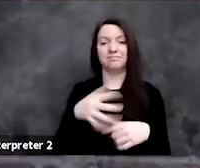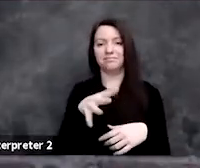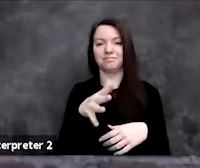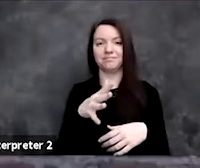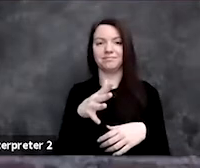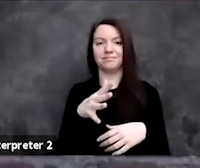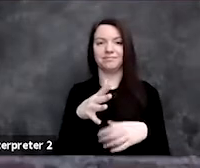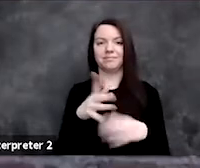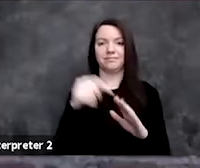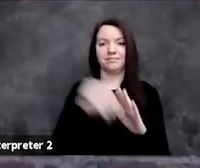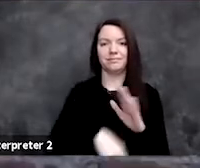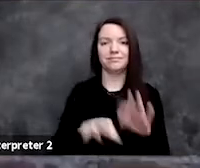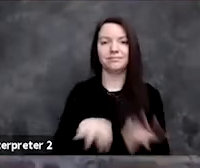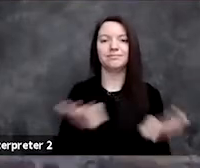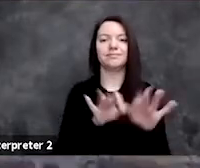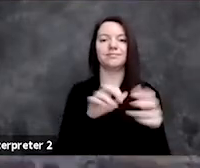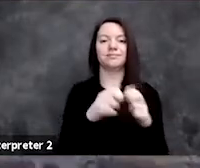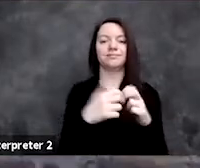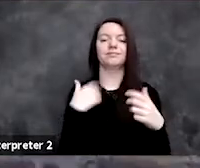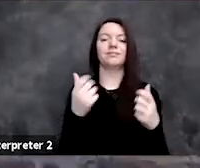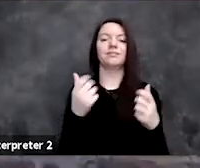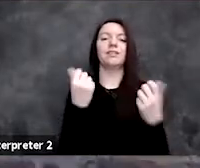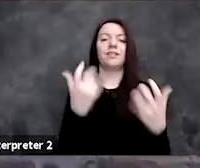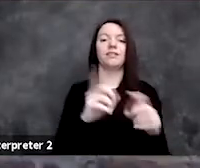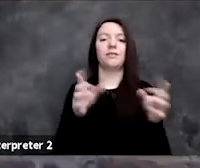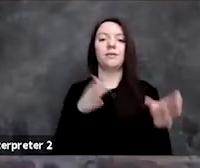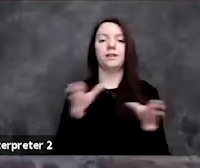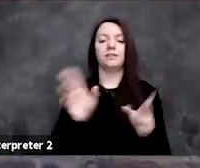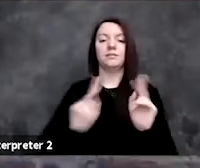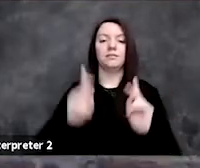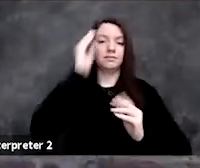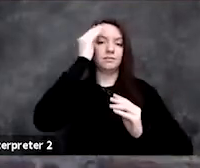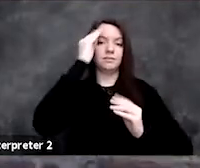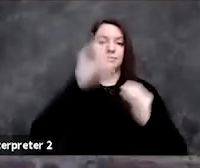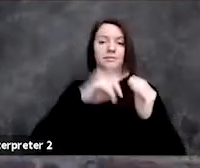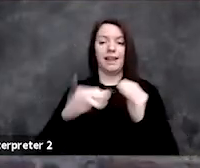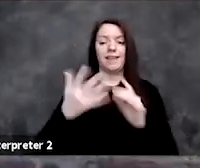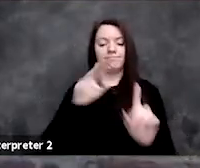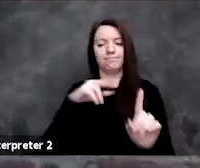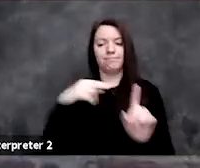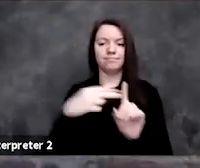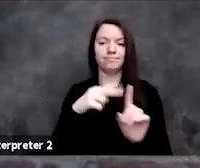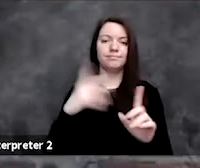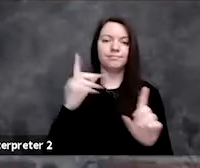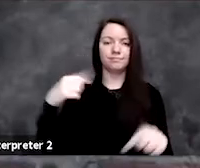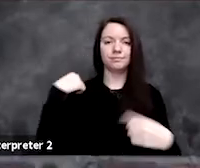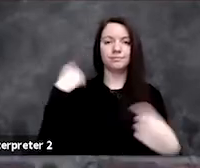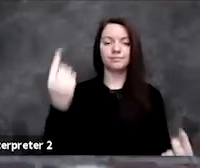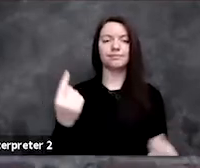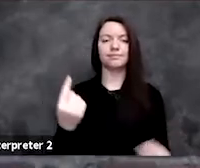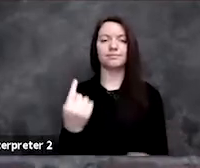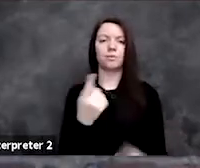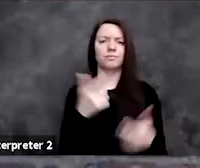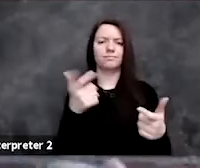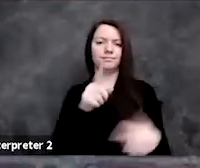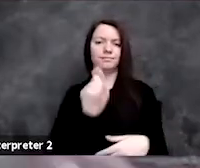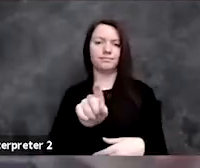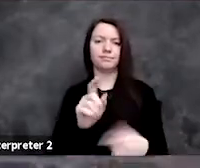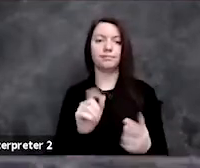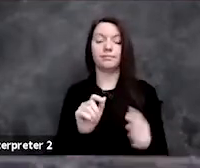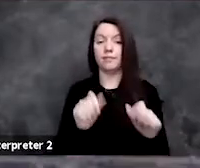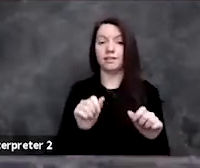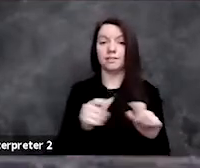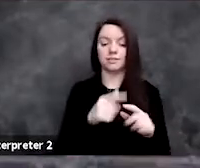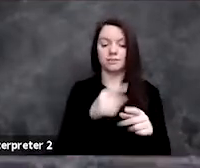fundamental problem and there's a lot of different um ways that people have thought about this before um you know one question is can we you know